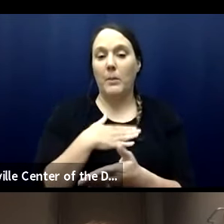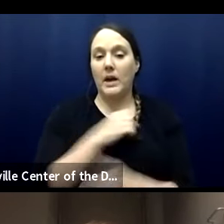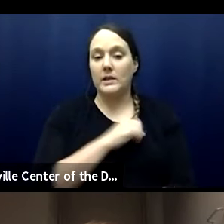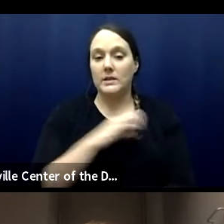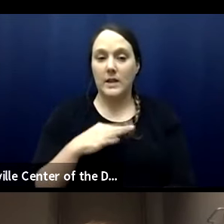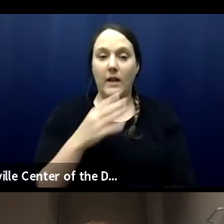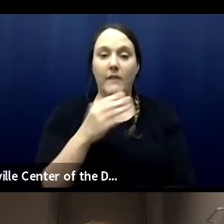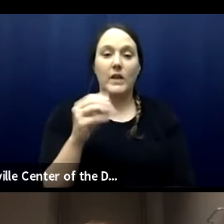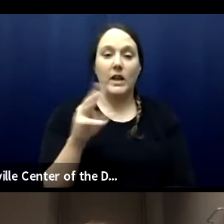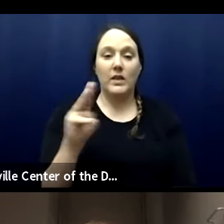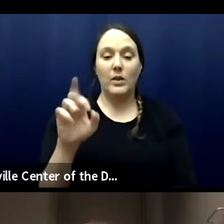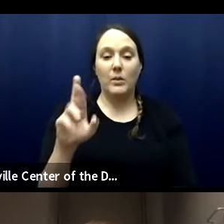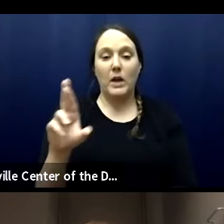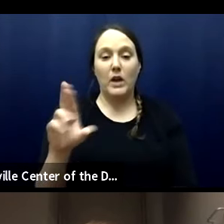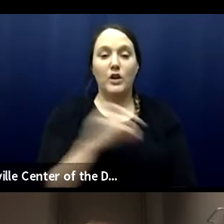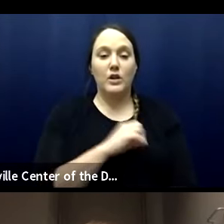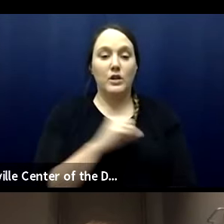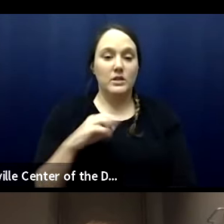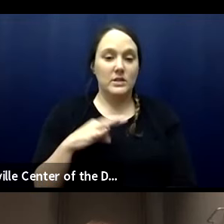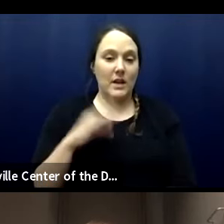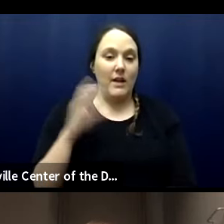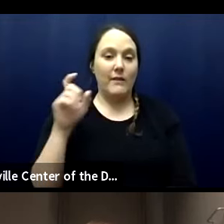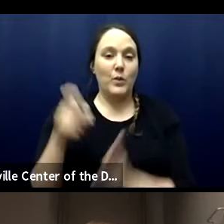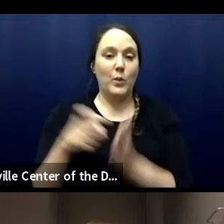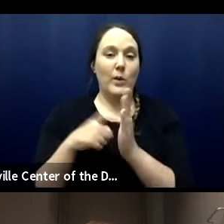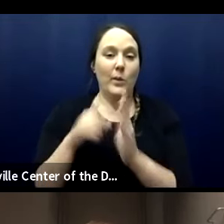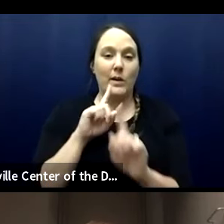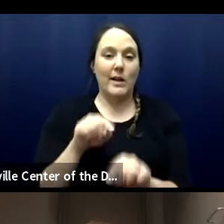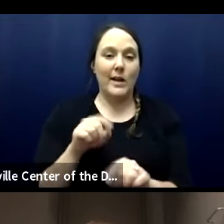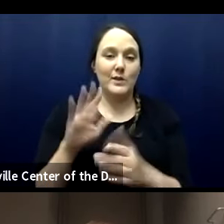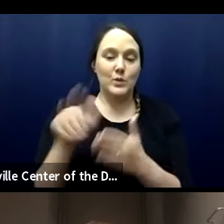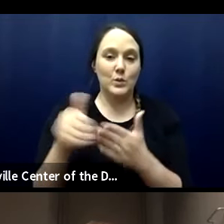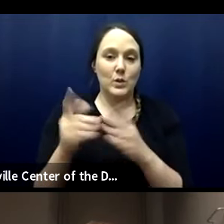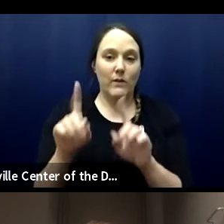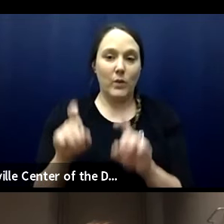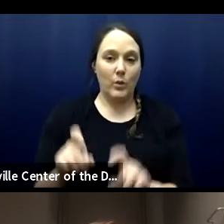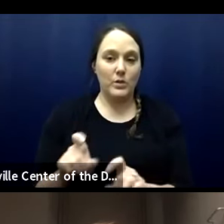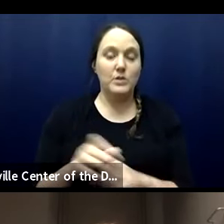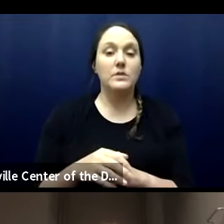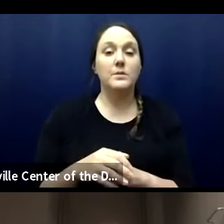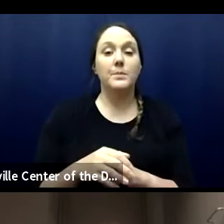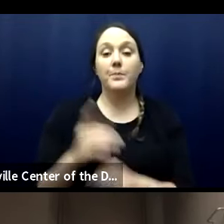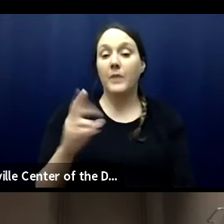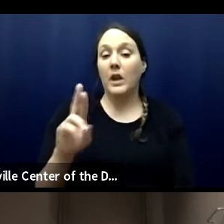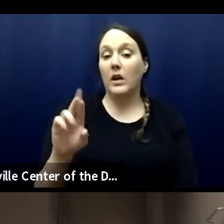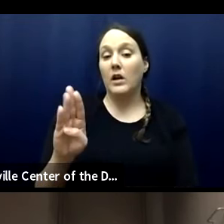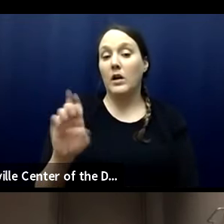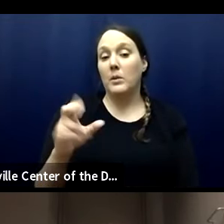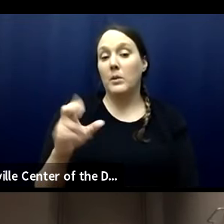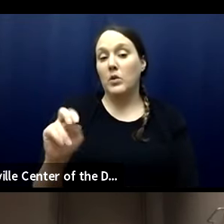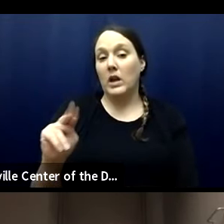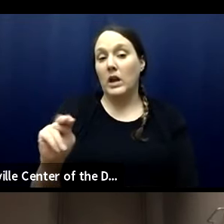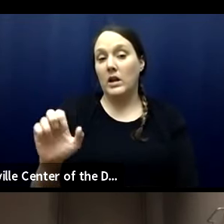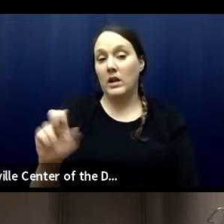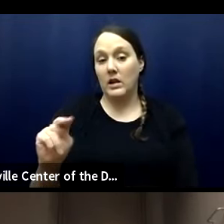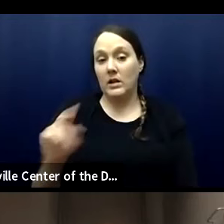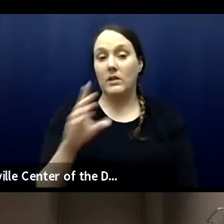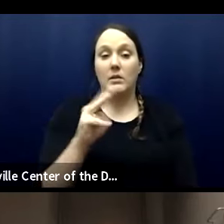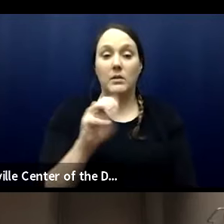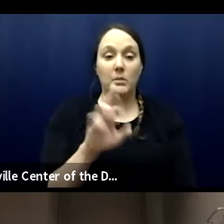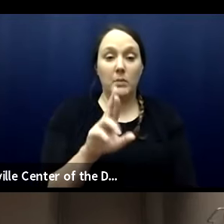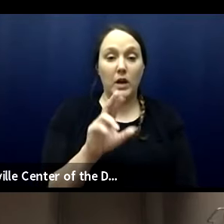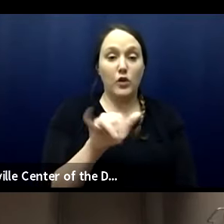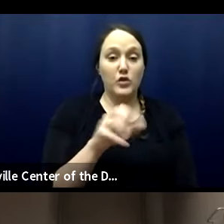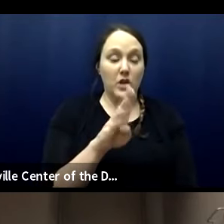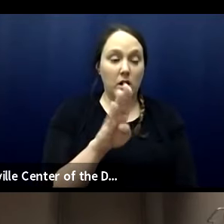staff, who will have to answer the questions. And I mean, Dr. Buchanan, Mayor Jacobs, I mean, you know,